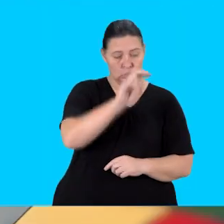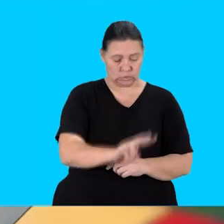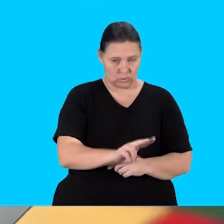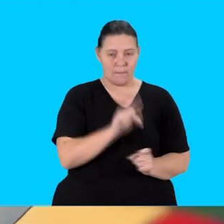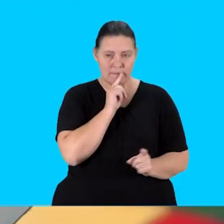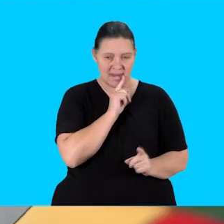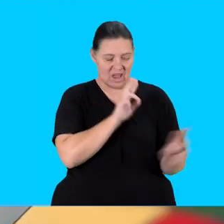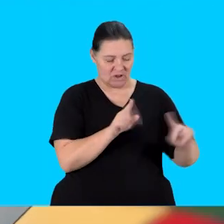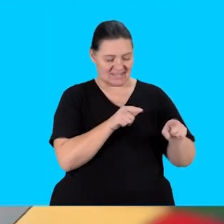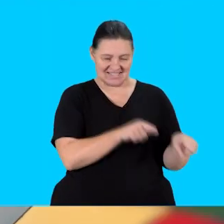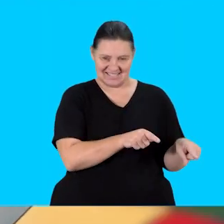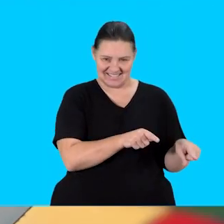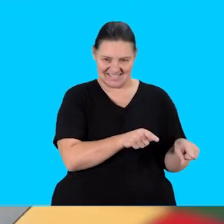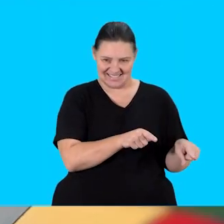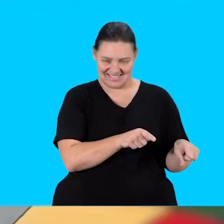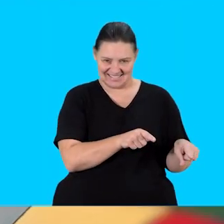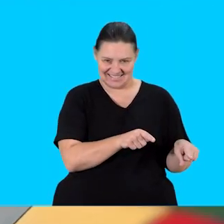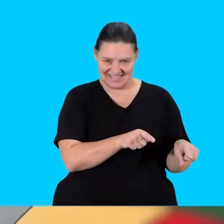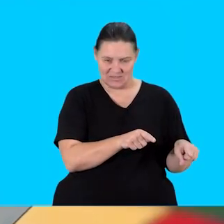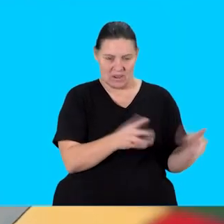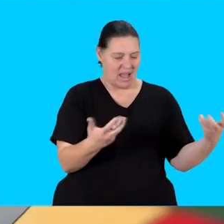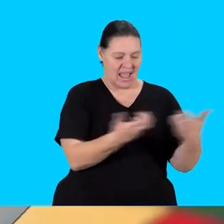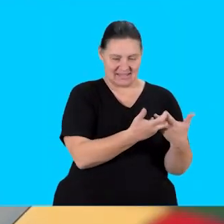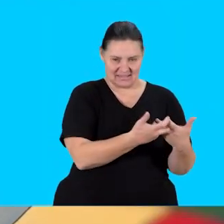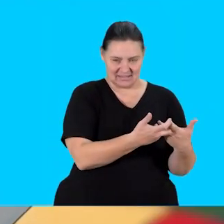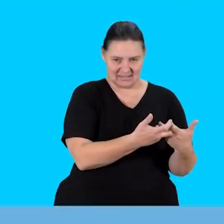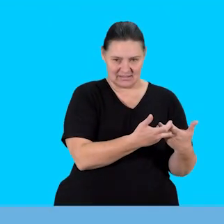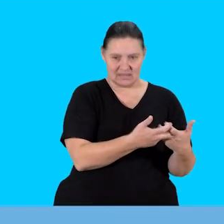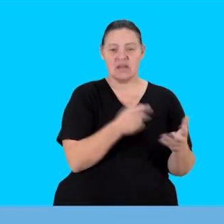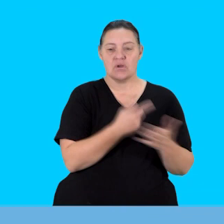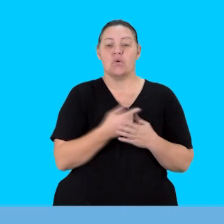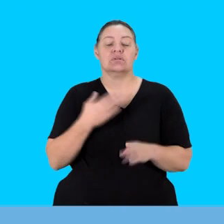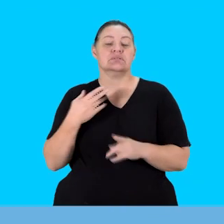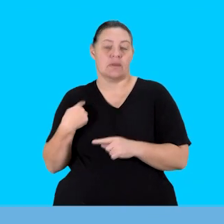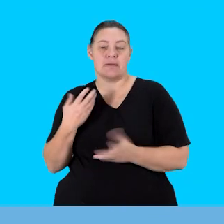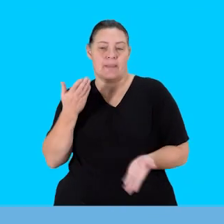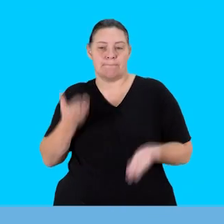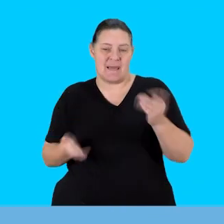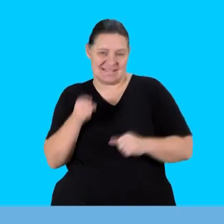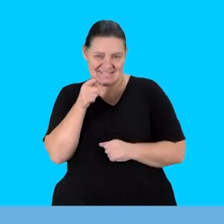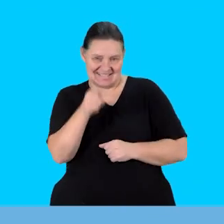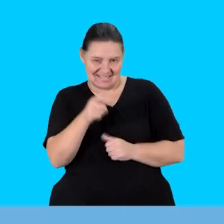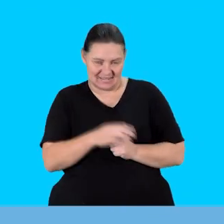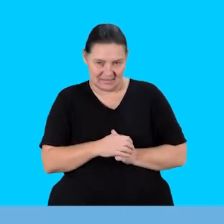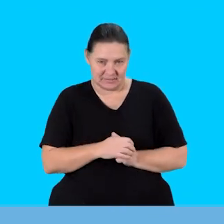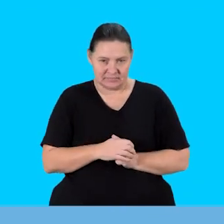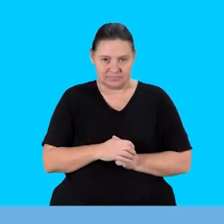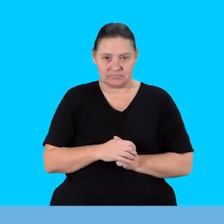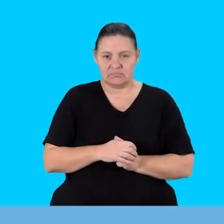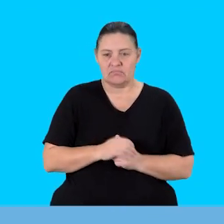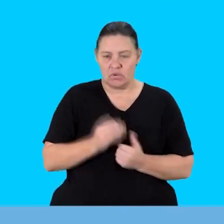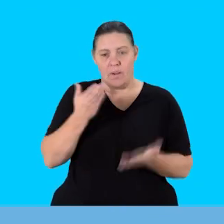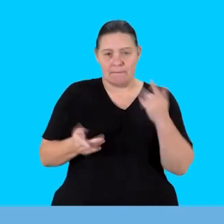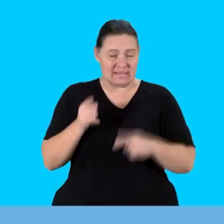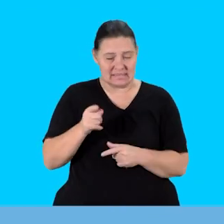sign separates the reactants if there's more than one reactant. Now, our task is to balance the chemical equation.